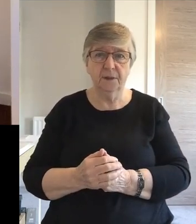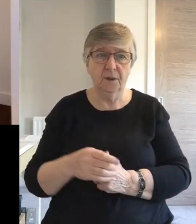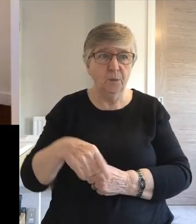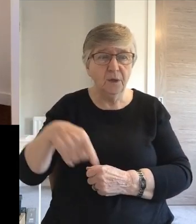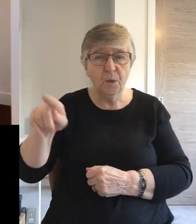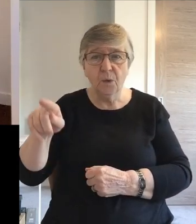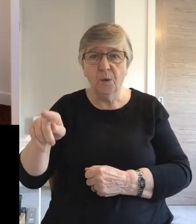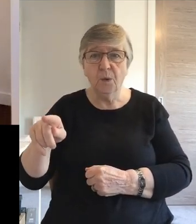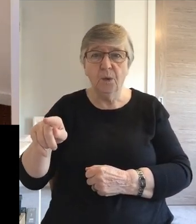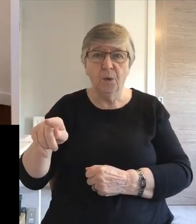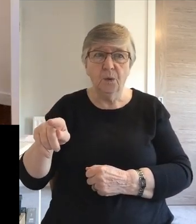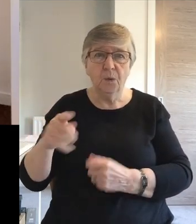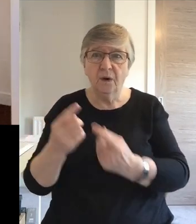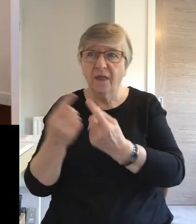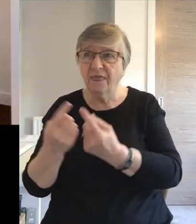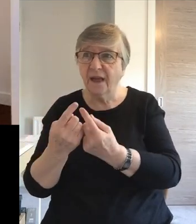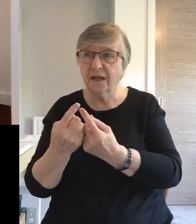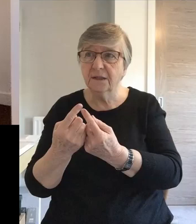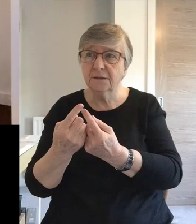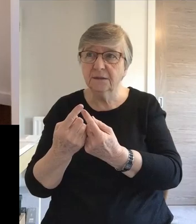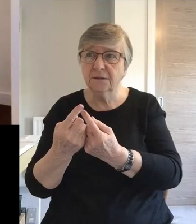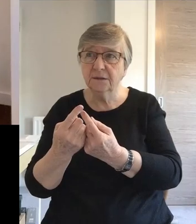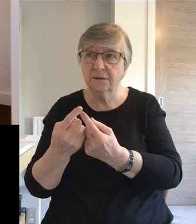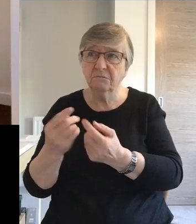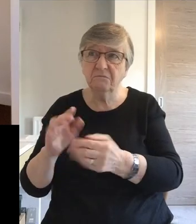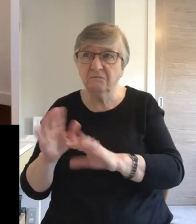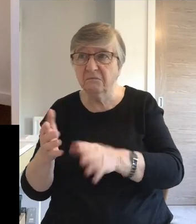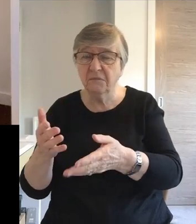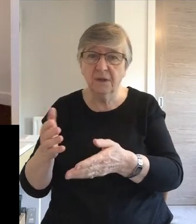We go for the things that are meaningless.